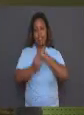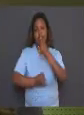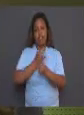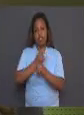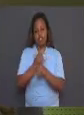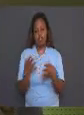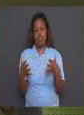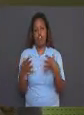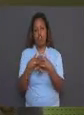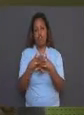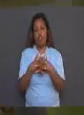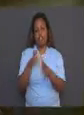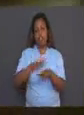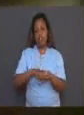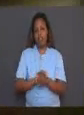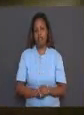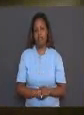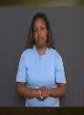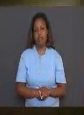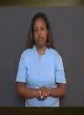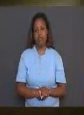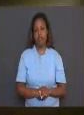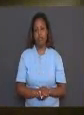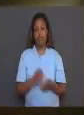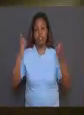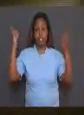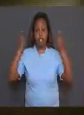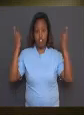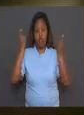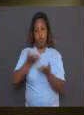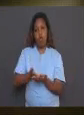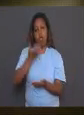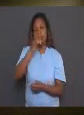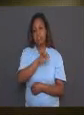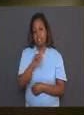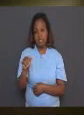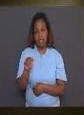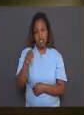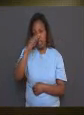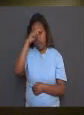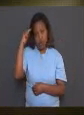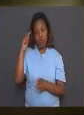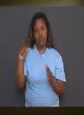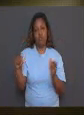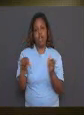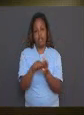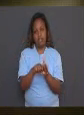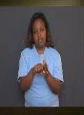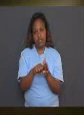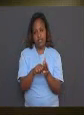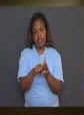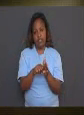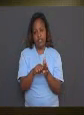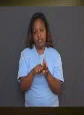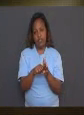international cooperation. A natural resource like the Blue Nile is